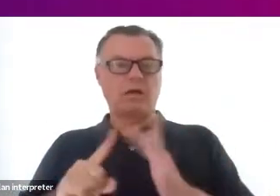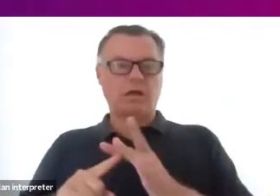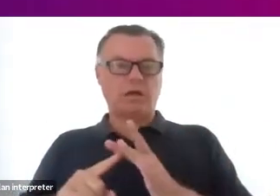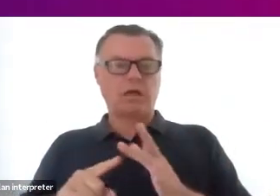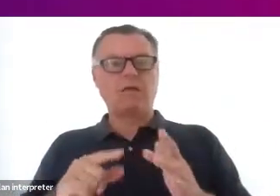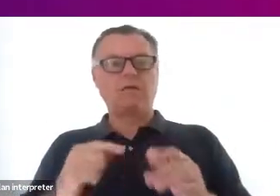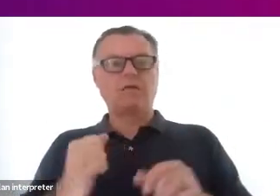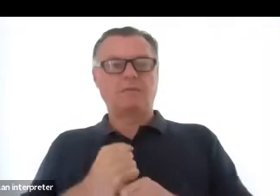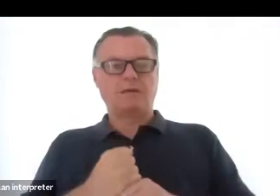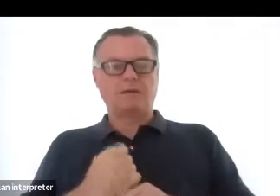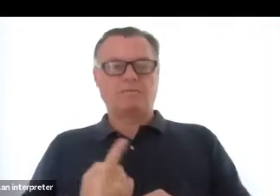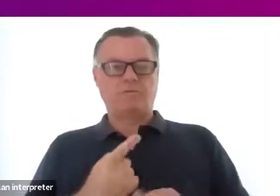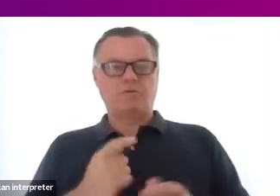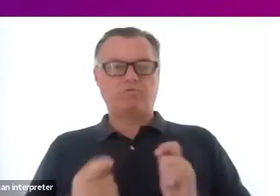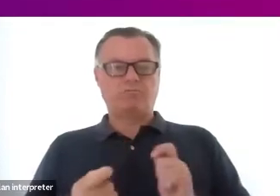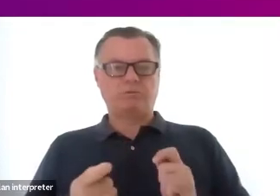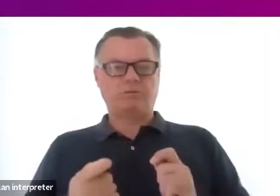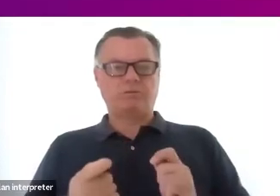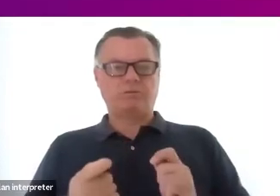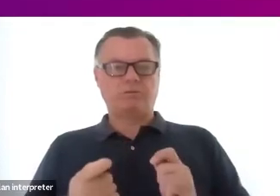scale.